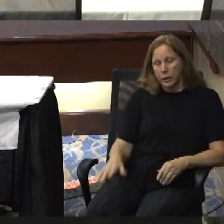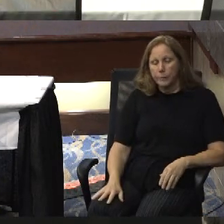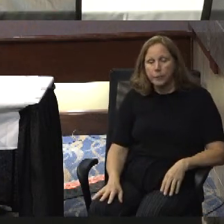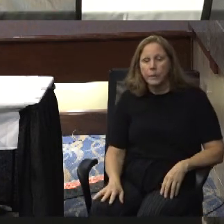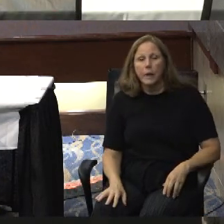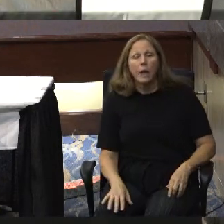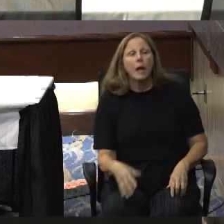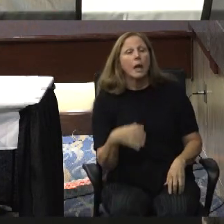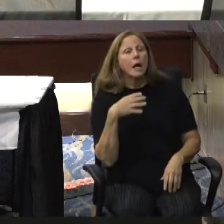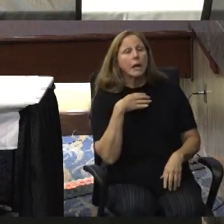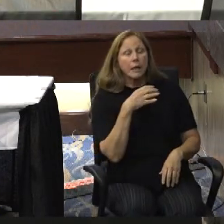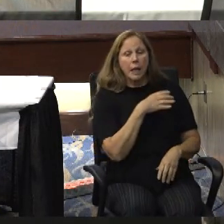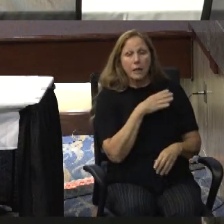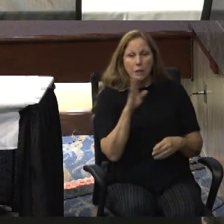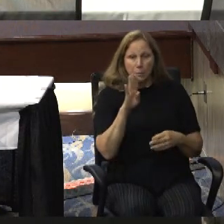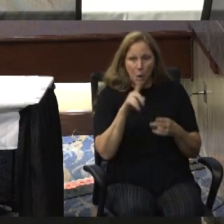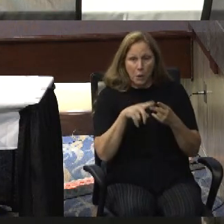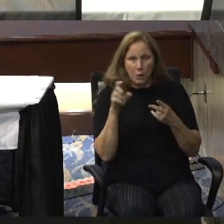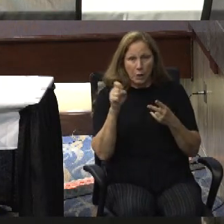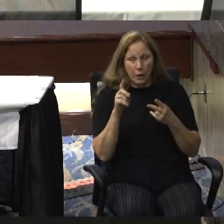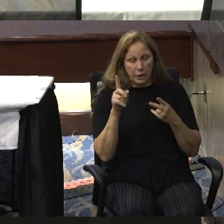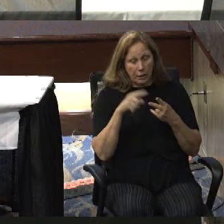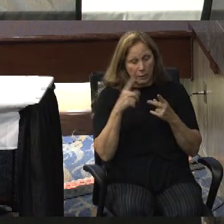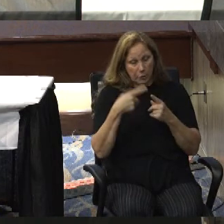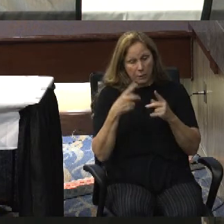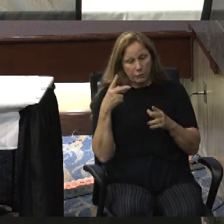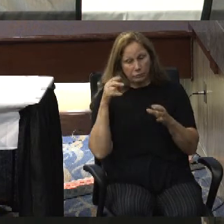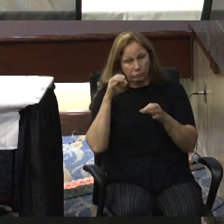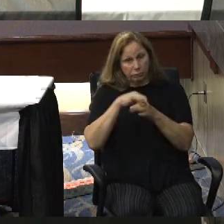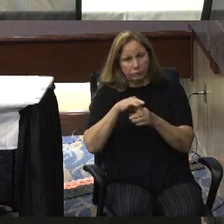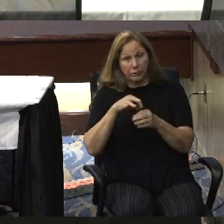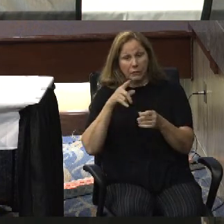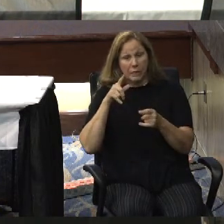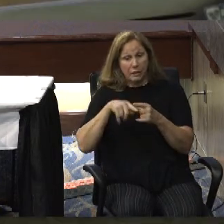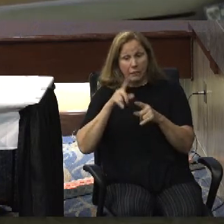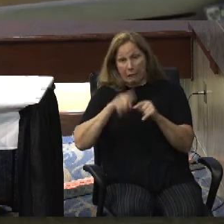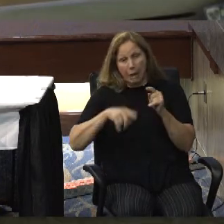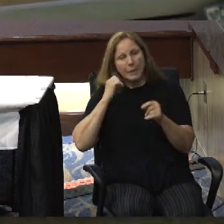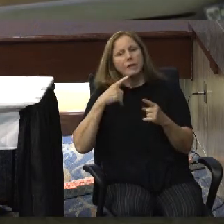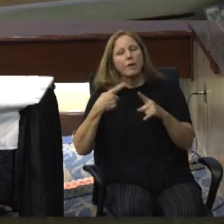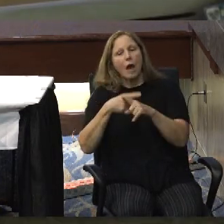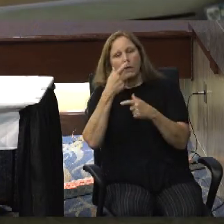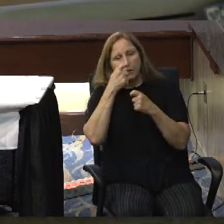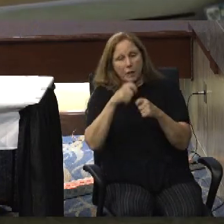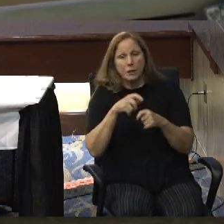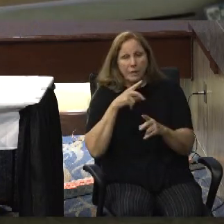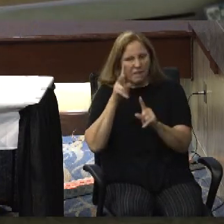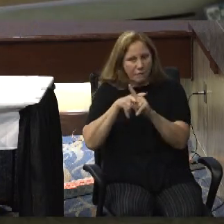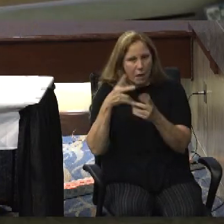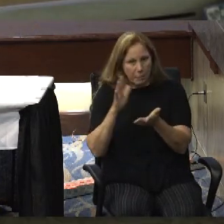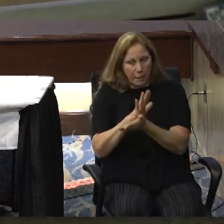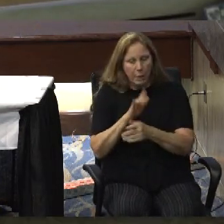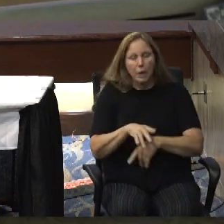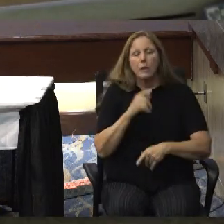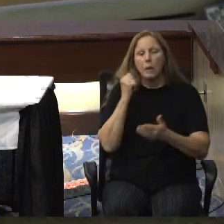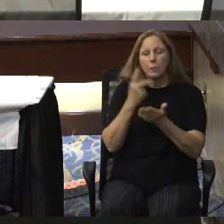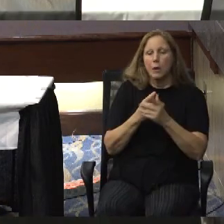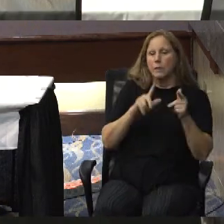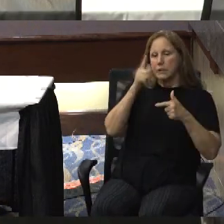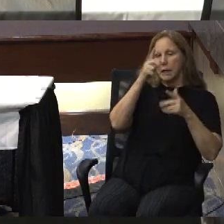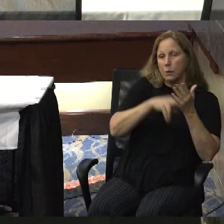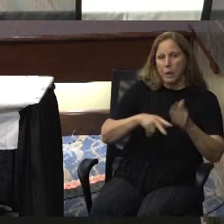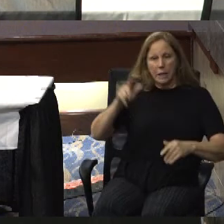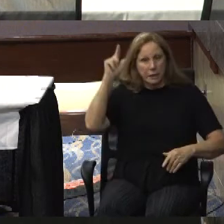Council members Borderoot and Palmer have filed affidavits of substantial interest on this item. Is there a motion? Move for approval on second reading.